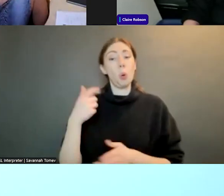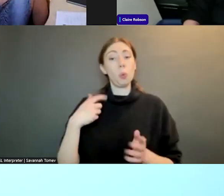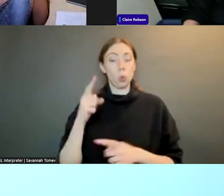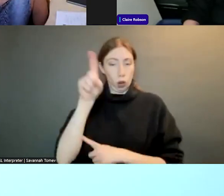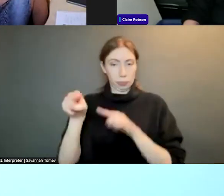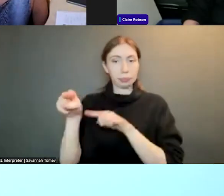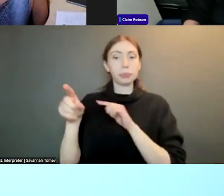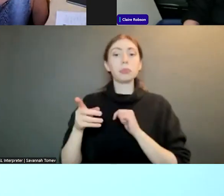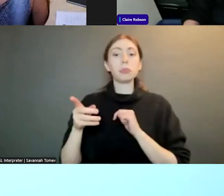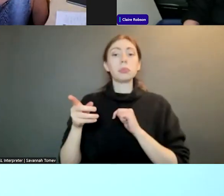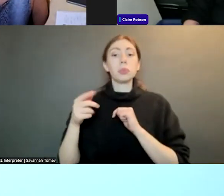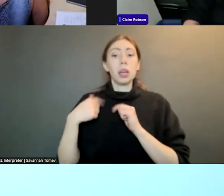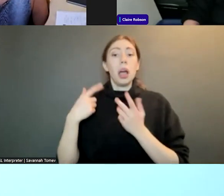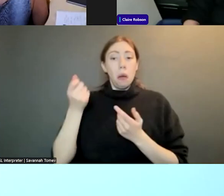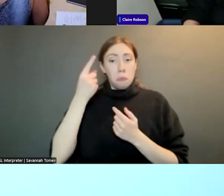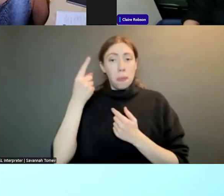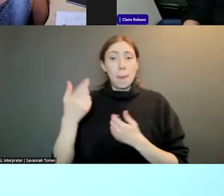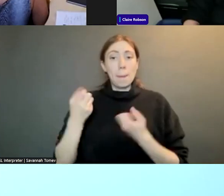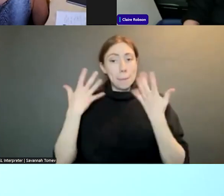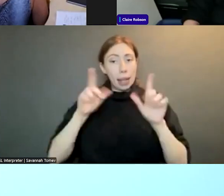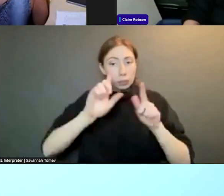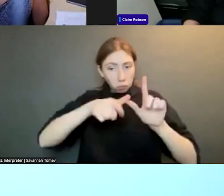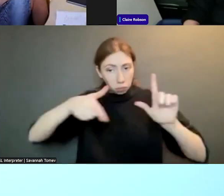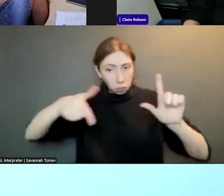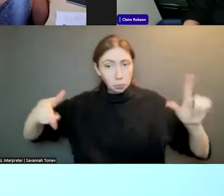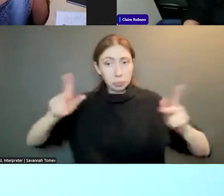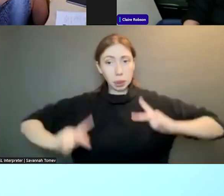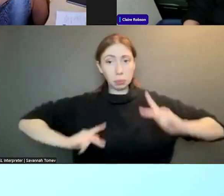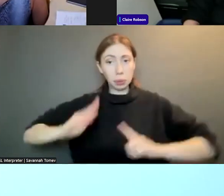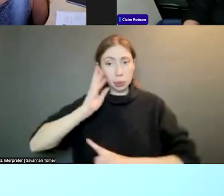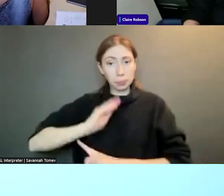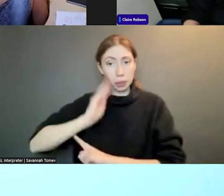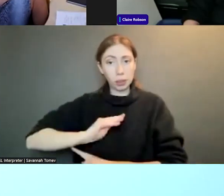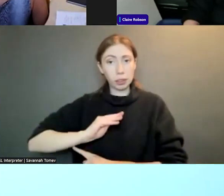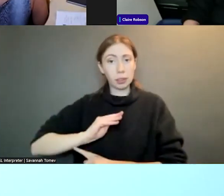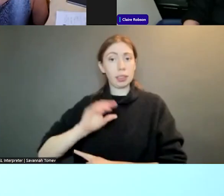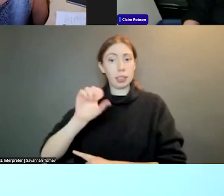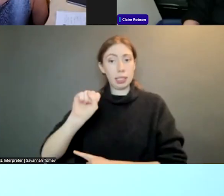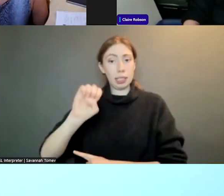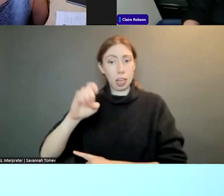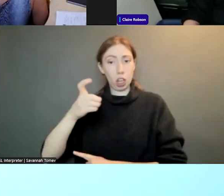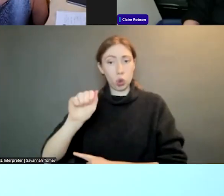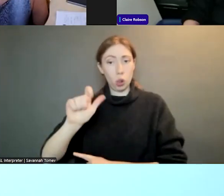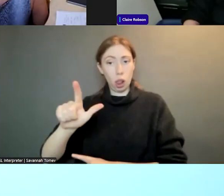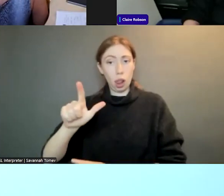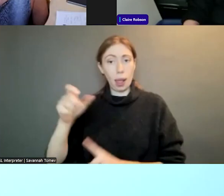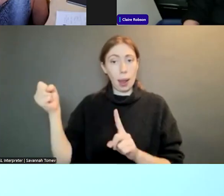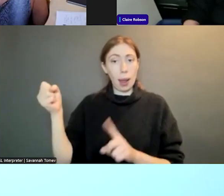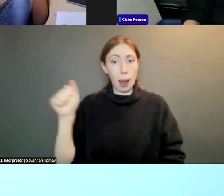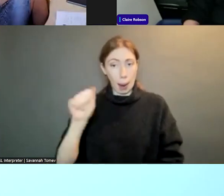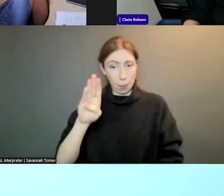what could be the reason for sexual abuse that doesn't show in the longitudinal studies in the findings? Is it because people may not